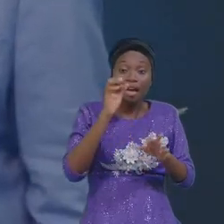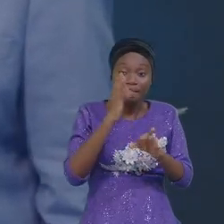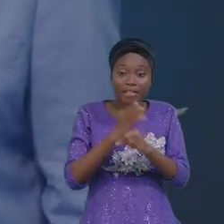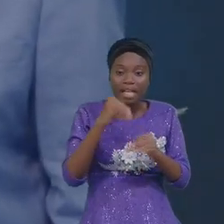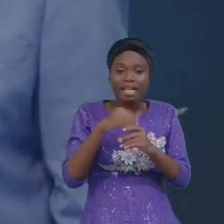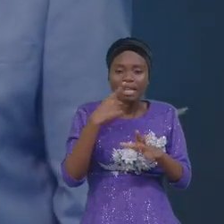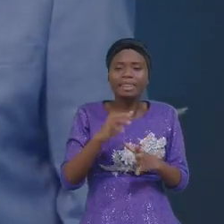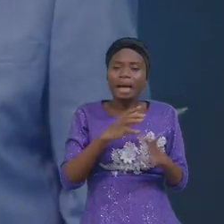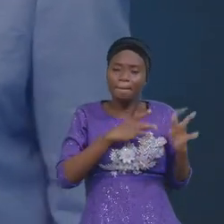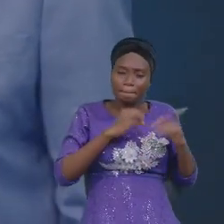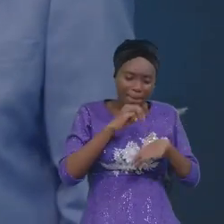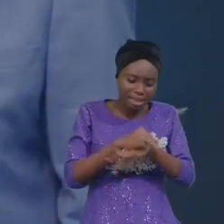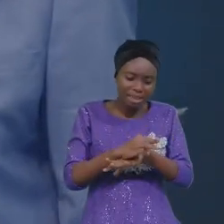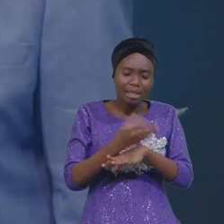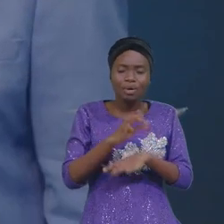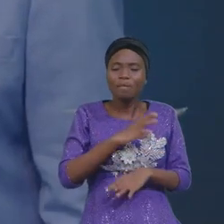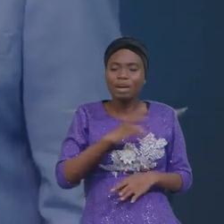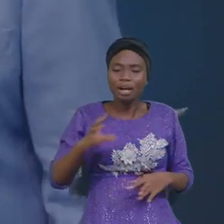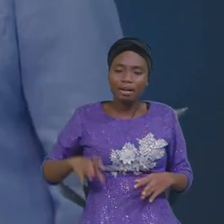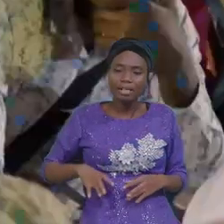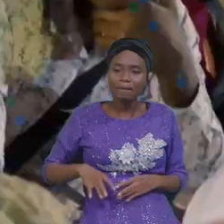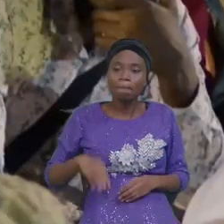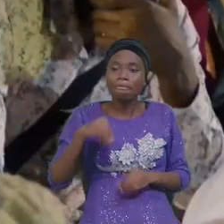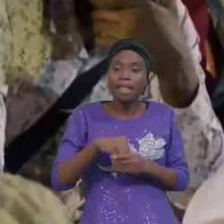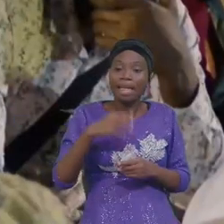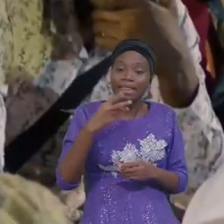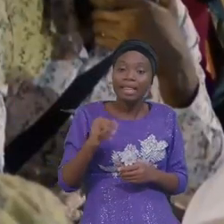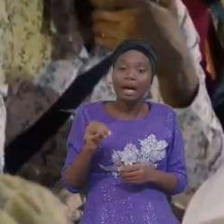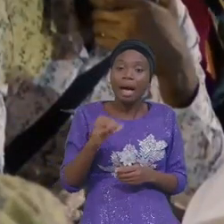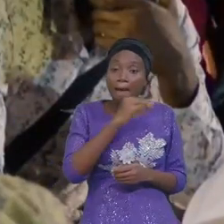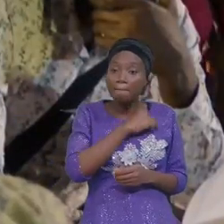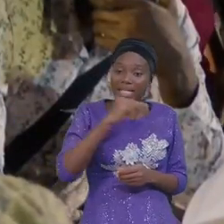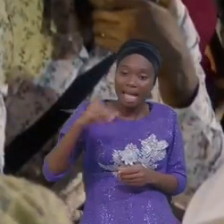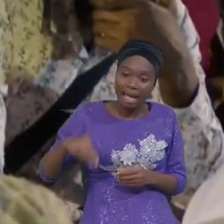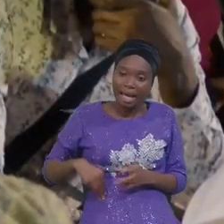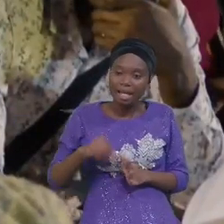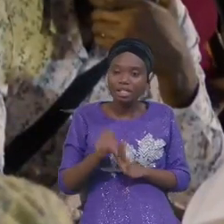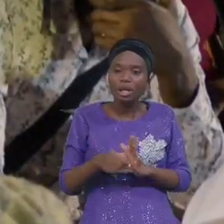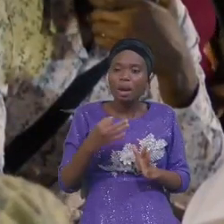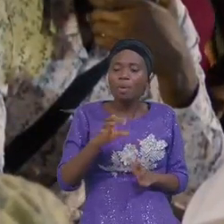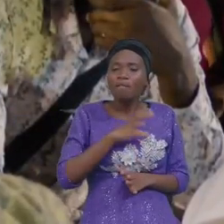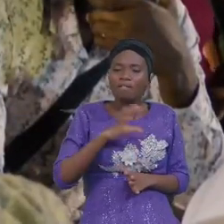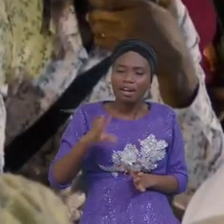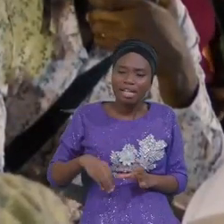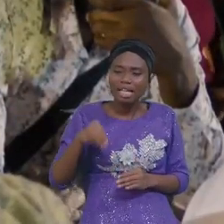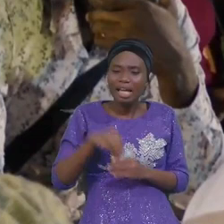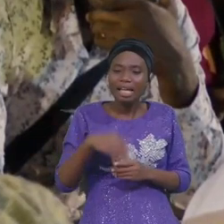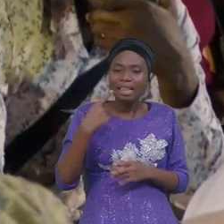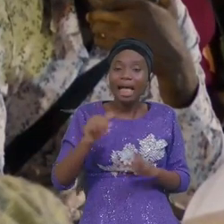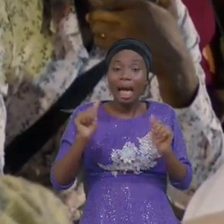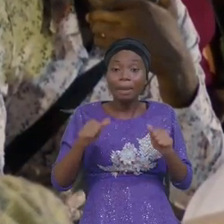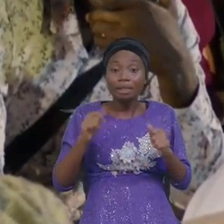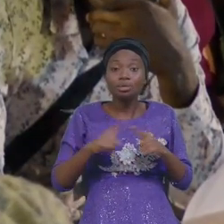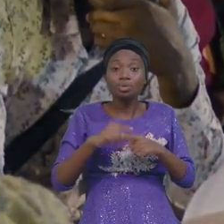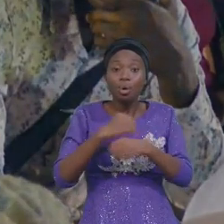message of Christ, in the messiahship of Christ, and in the ability to set